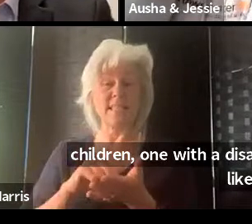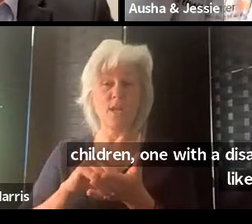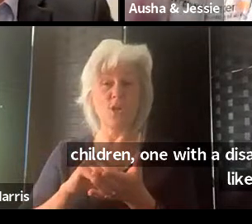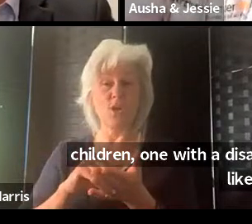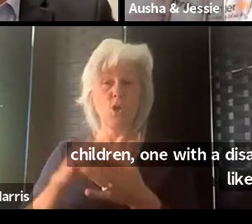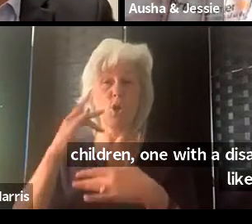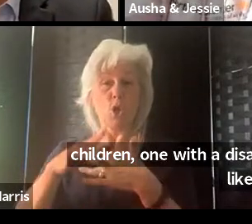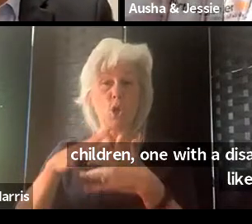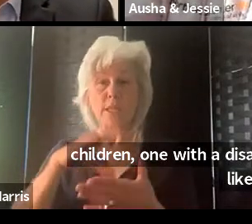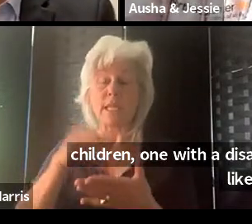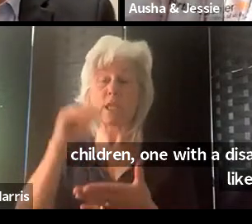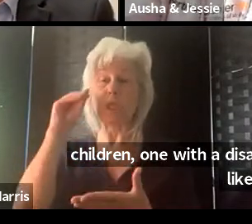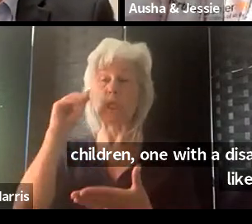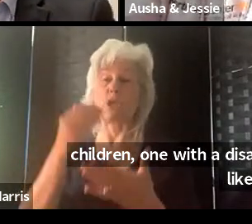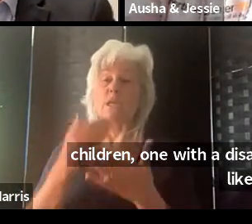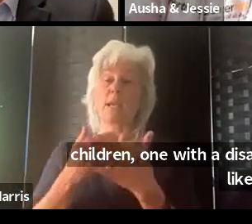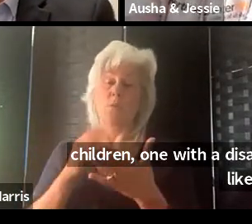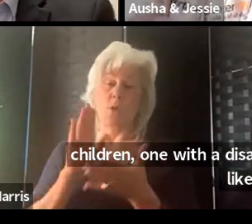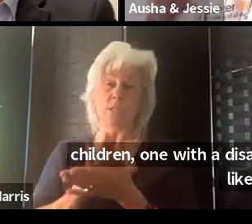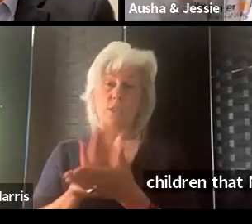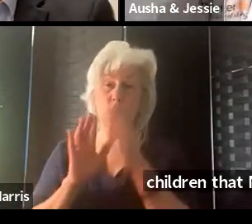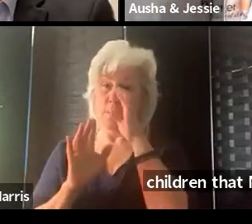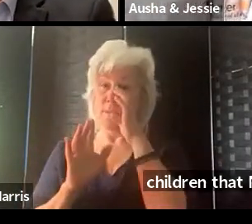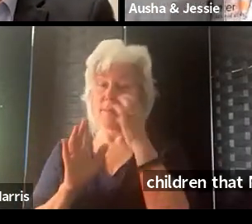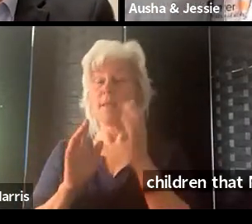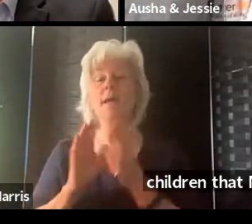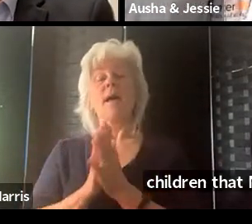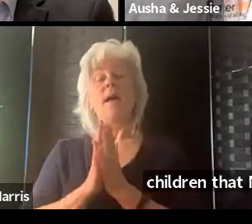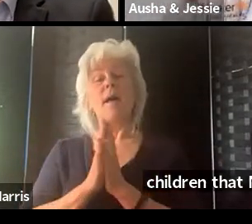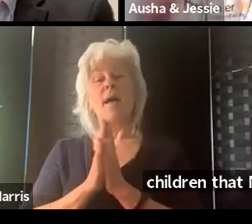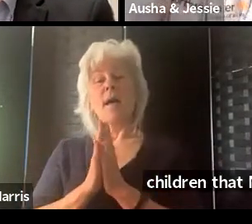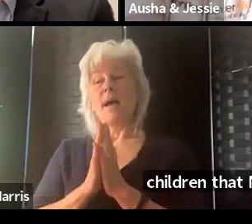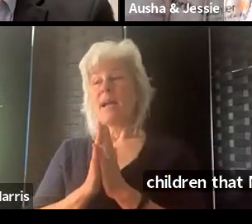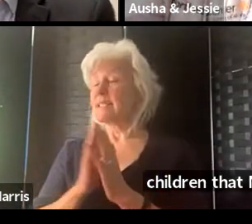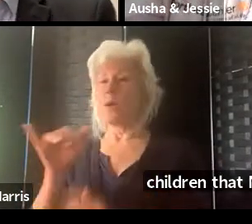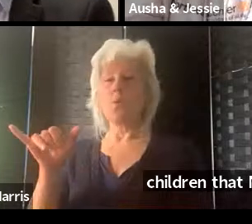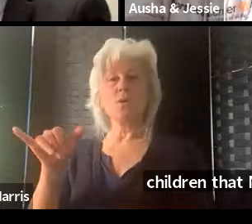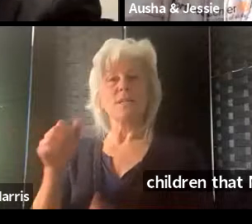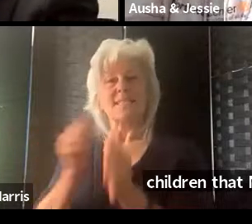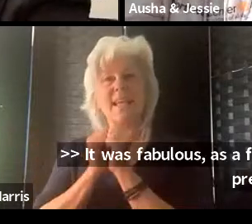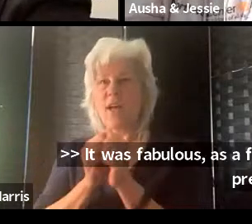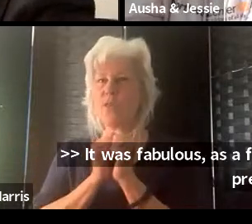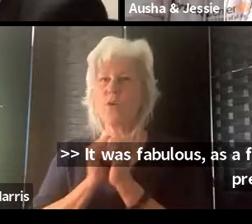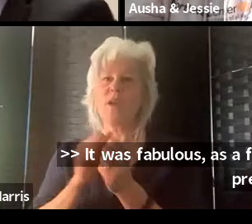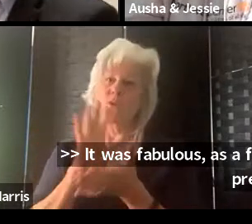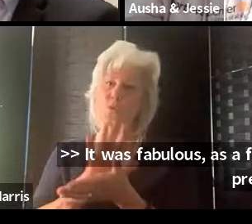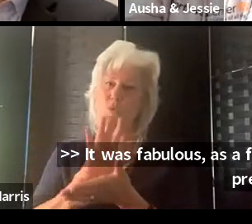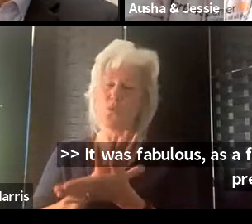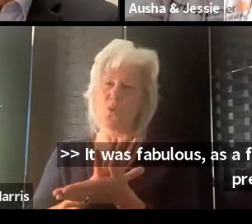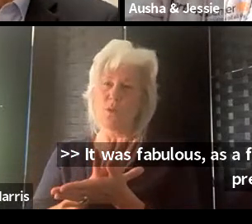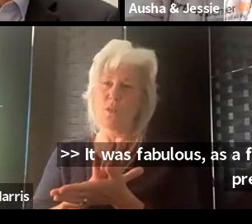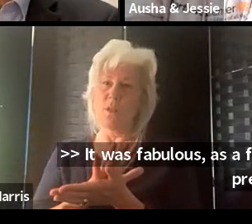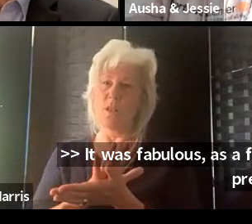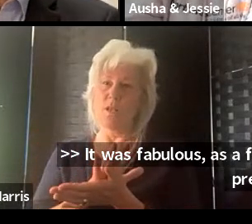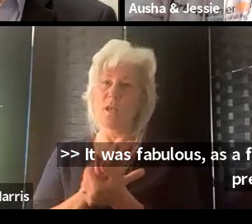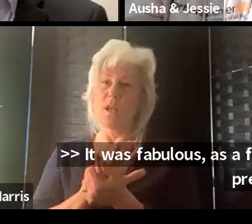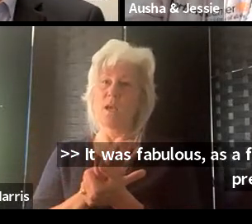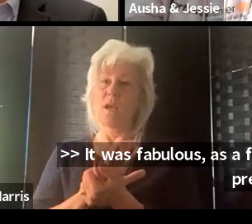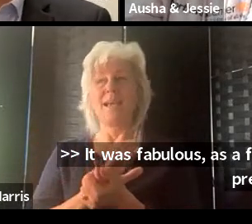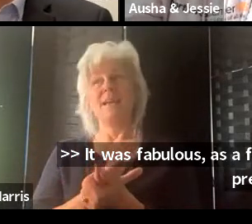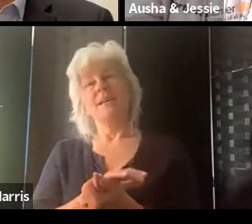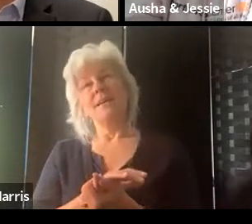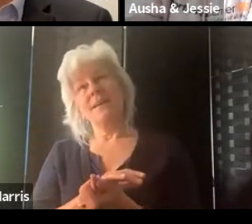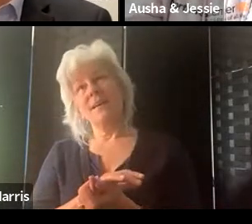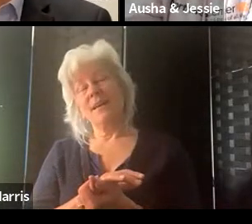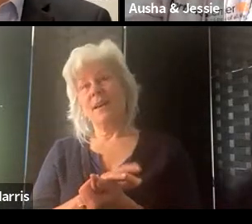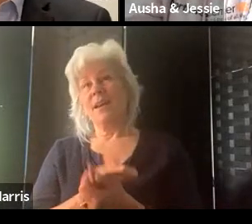learning, because they were at the same school together. And sadly, that is probably the